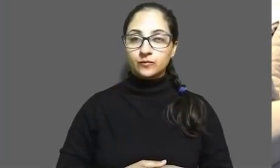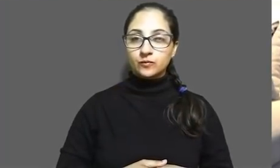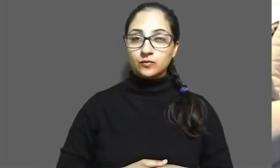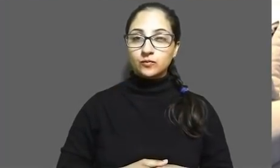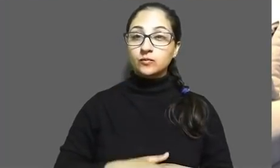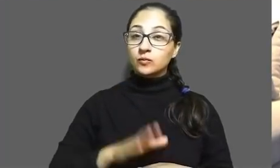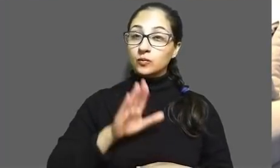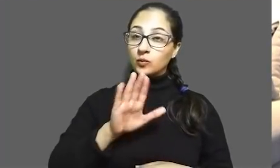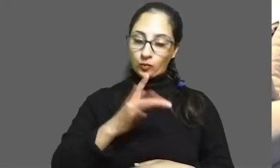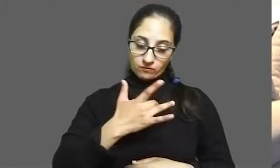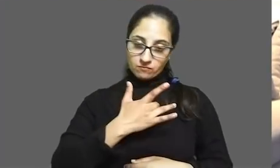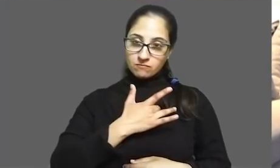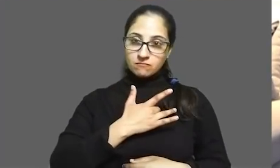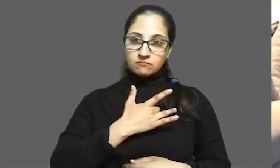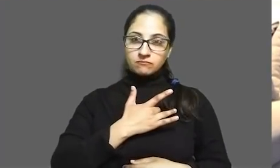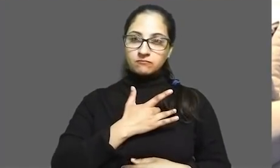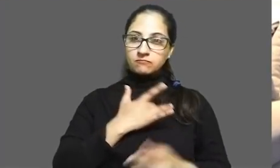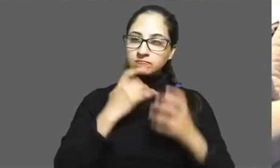the intention.